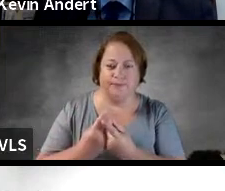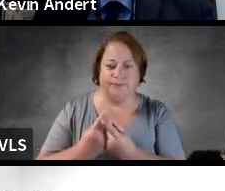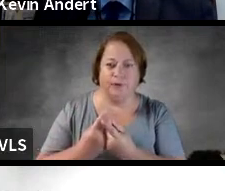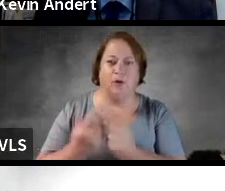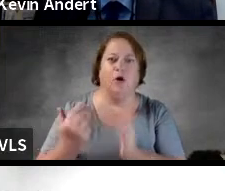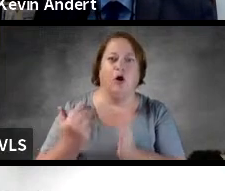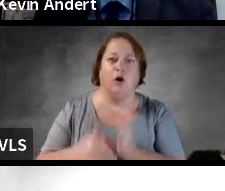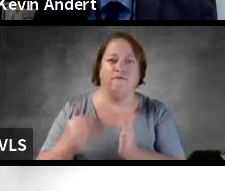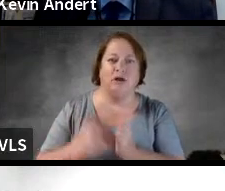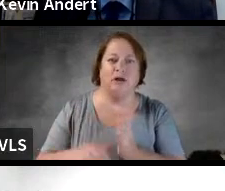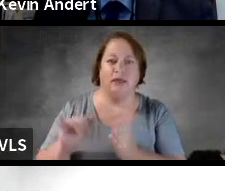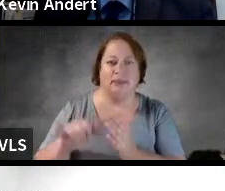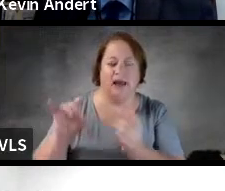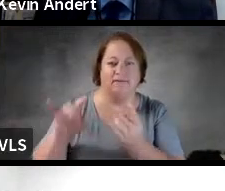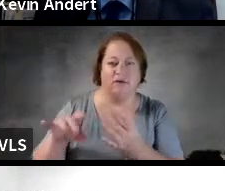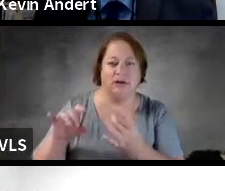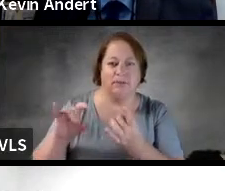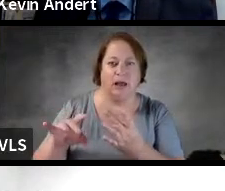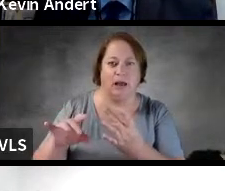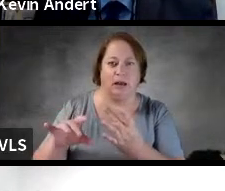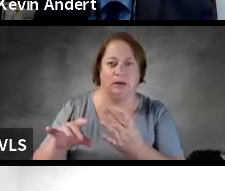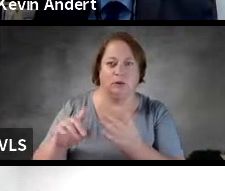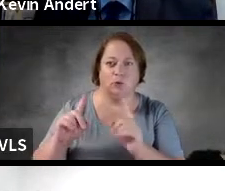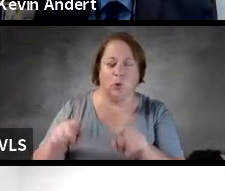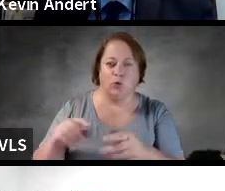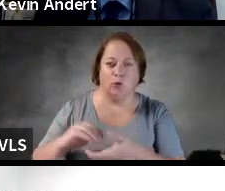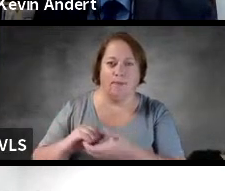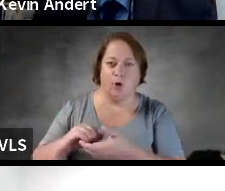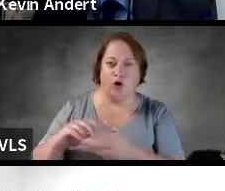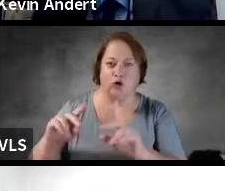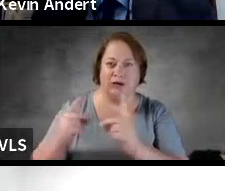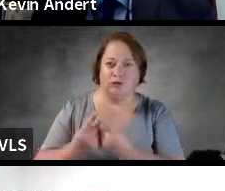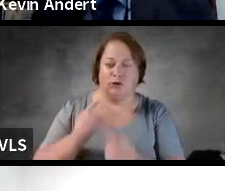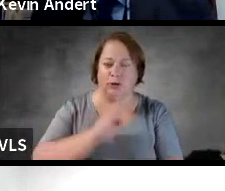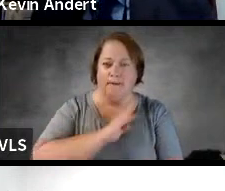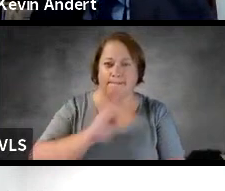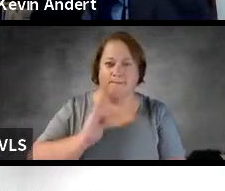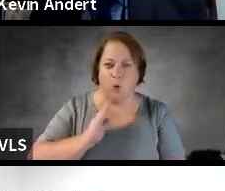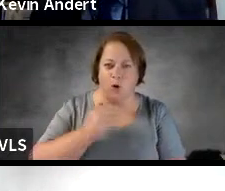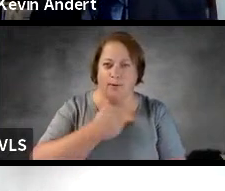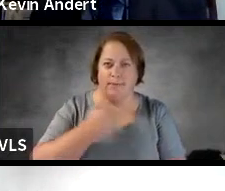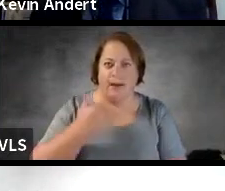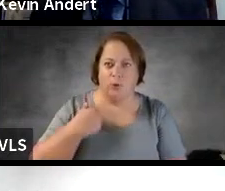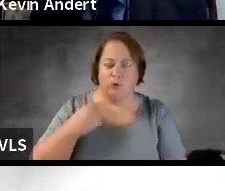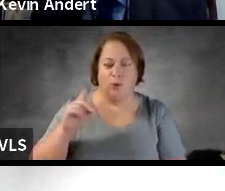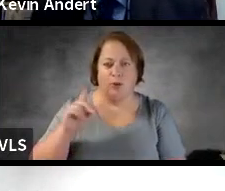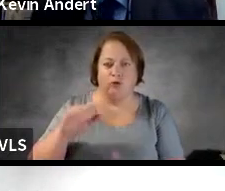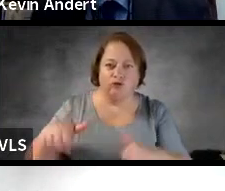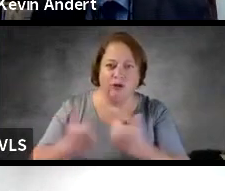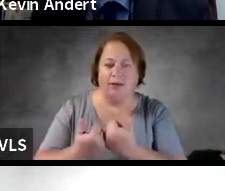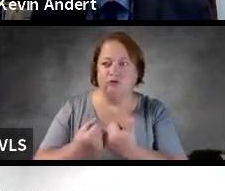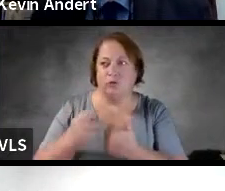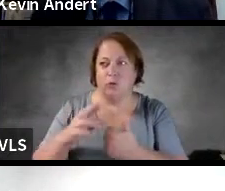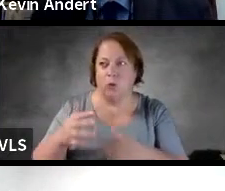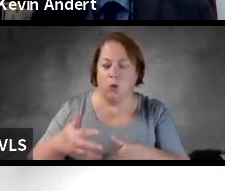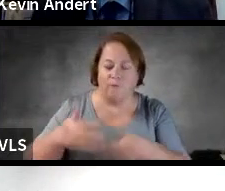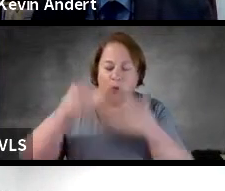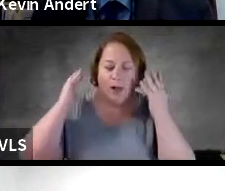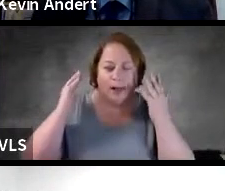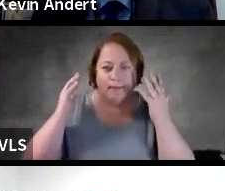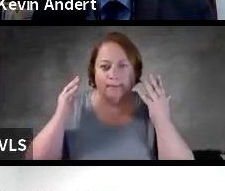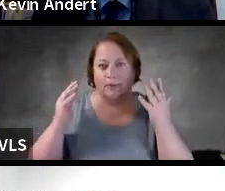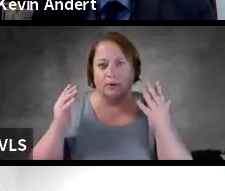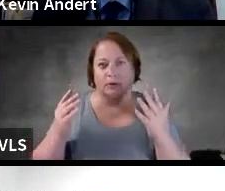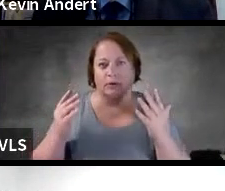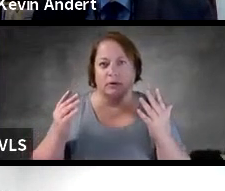often that feedback is coming to the partner district board members where there are challenges or overwhelm